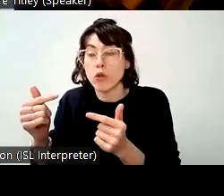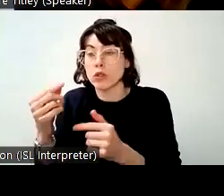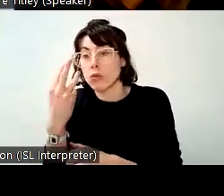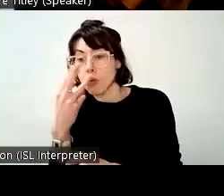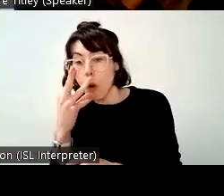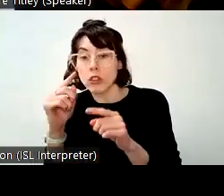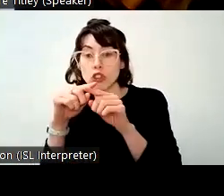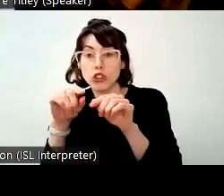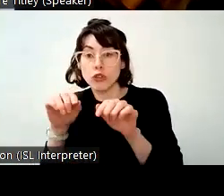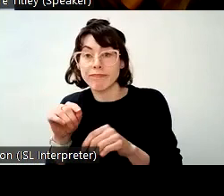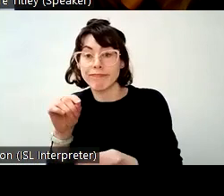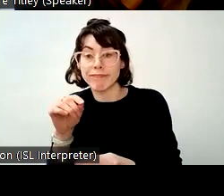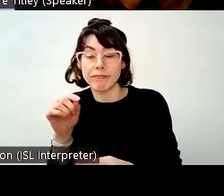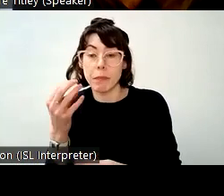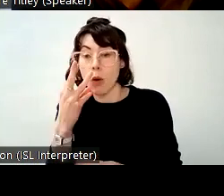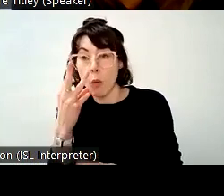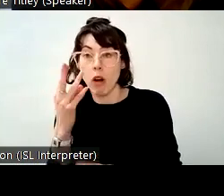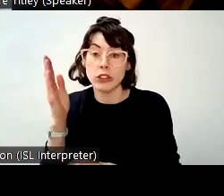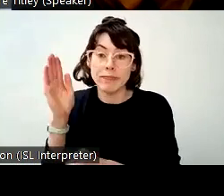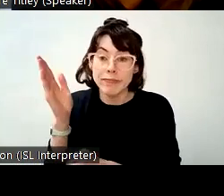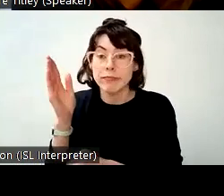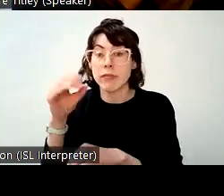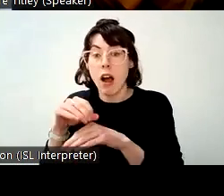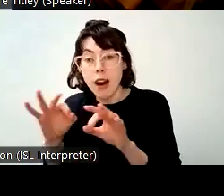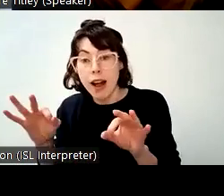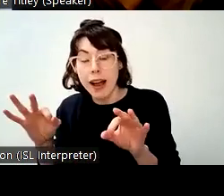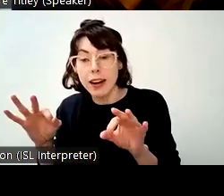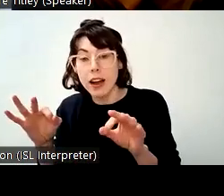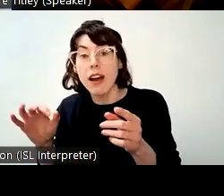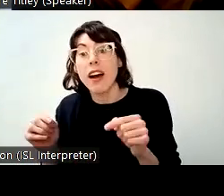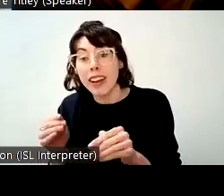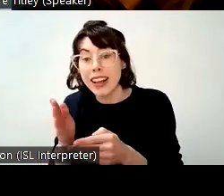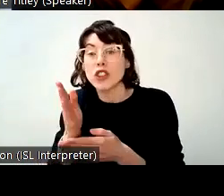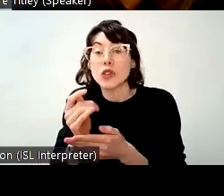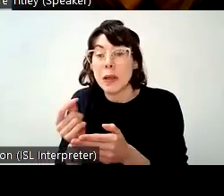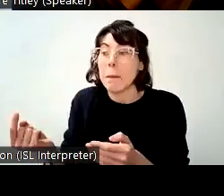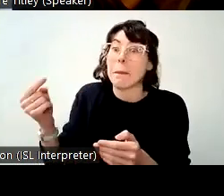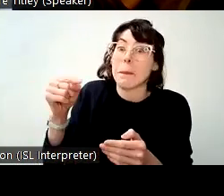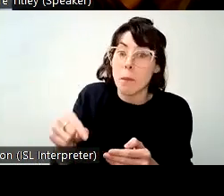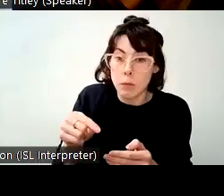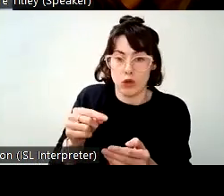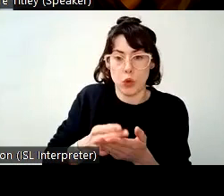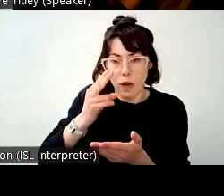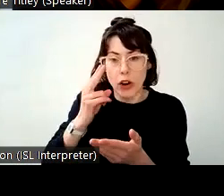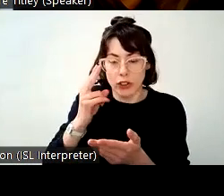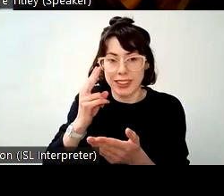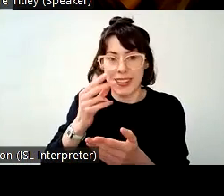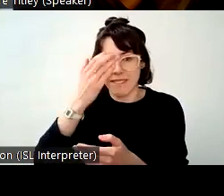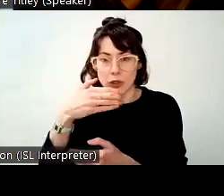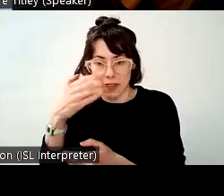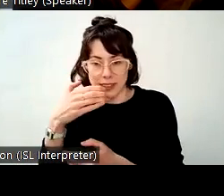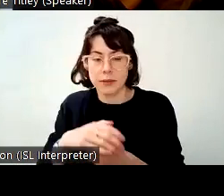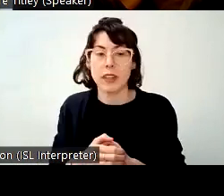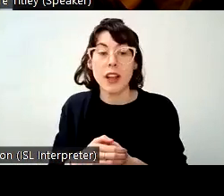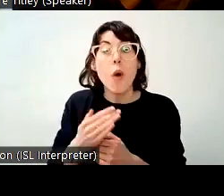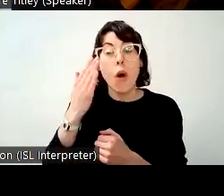for a Saturday half day or something like that. And again, going back to the evaluations, the face-to-face stuff was very, very valued